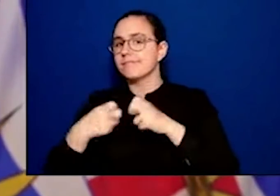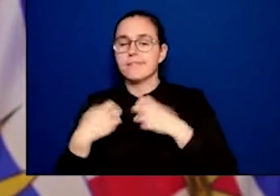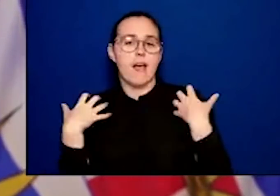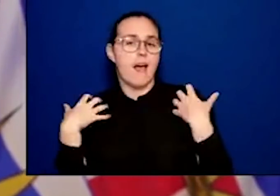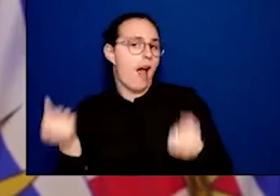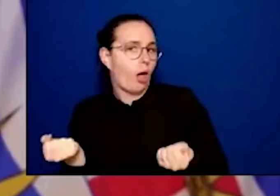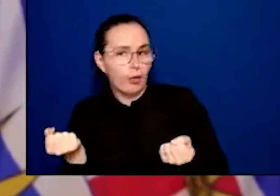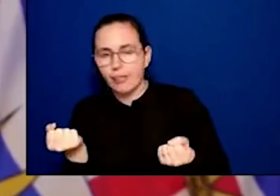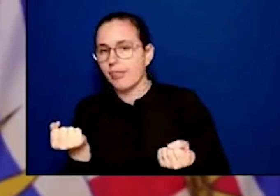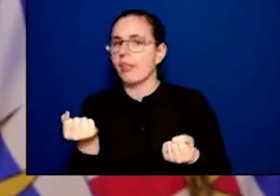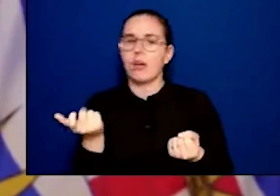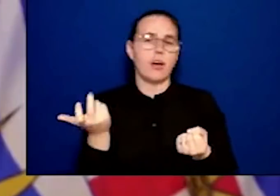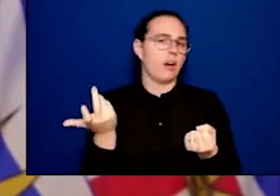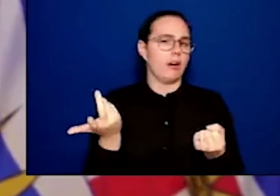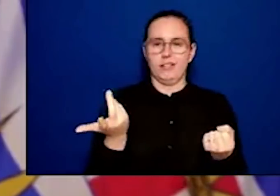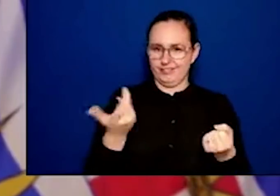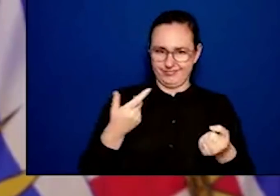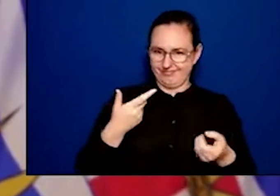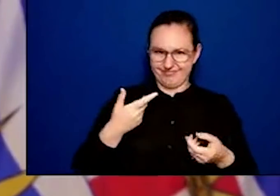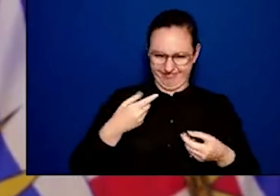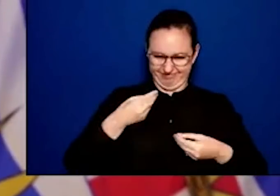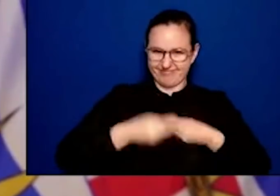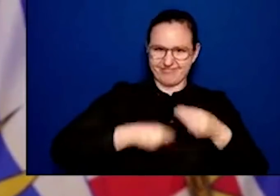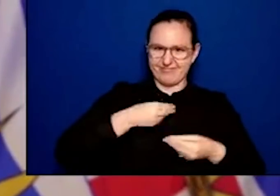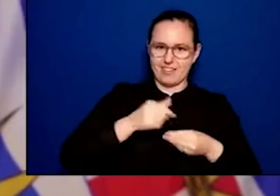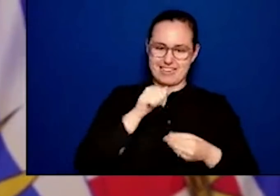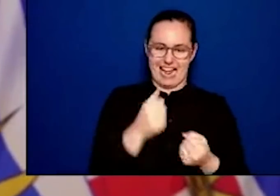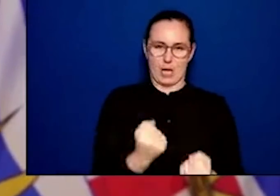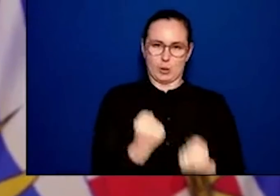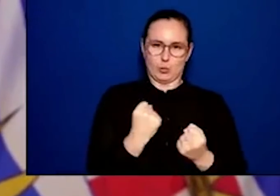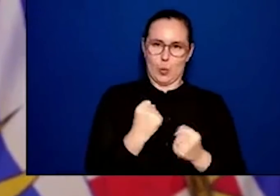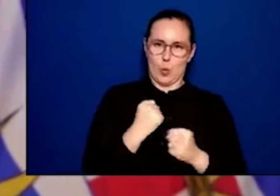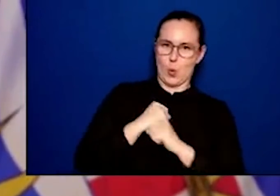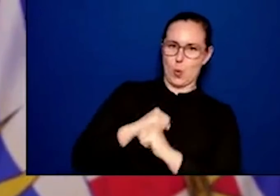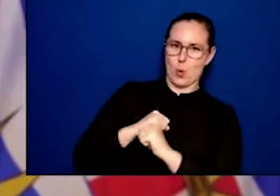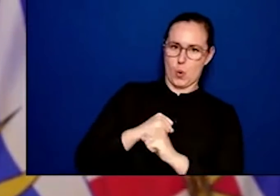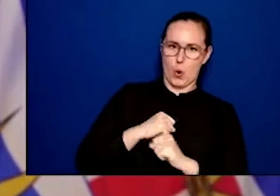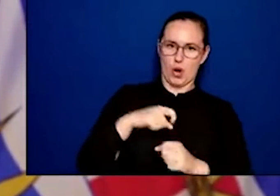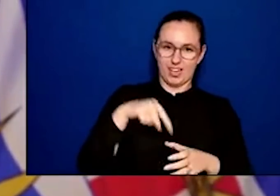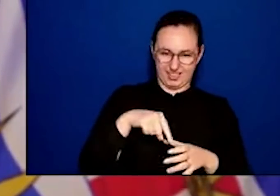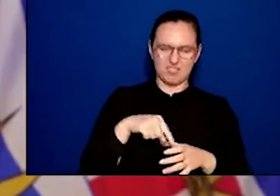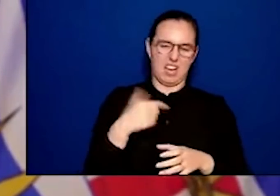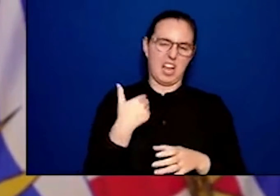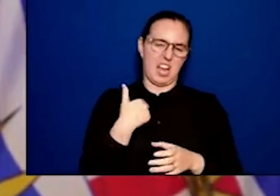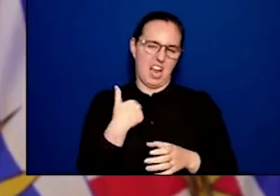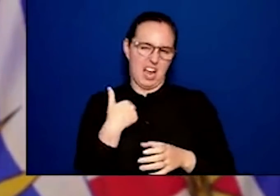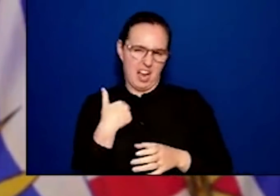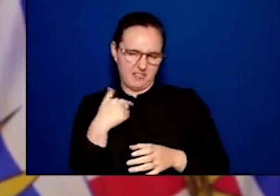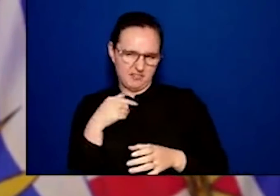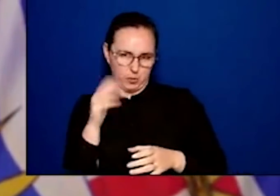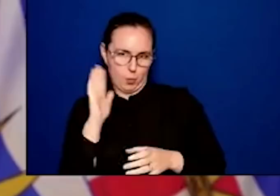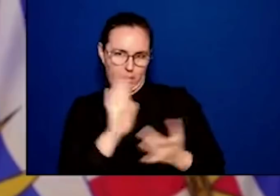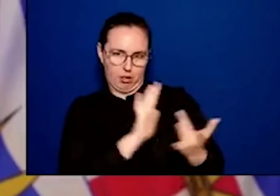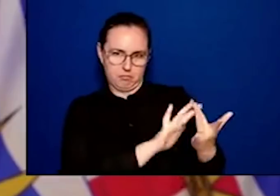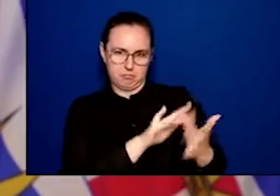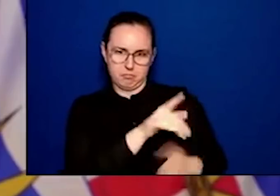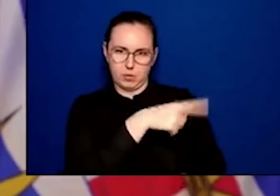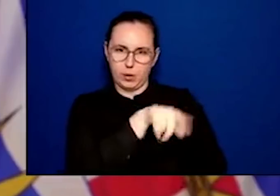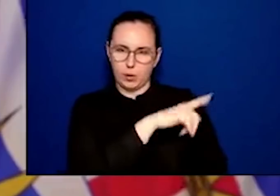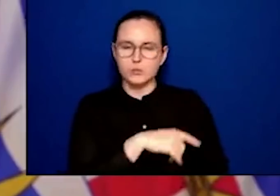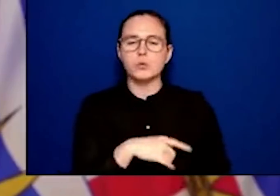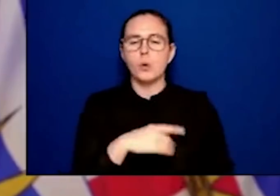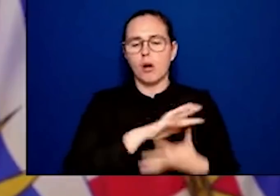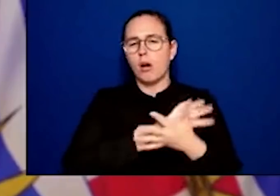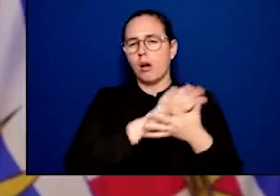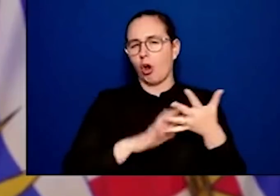lymphohistiocytosis. Those of you who have that know what that is. Or those with type 1 interferon defects caused by a number of genetic